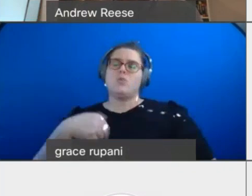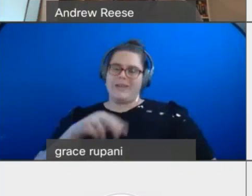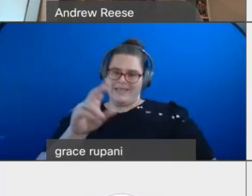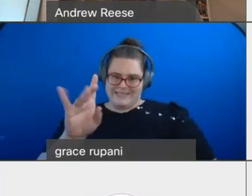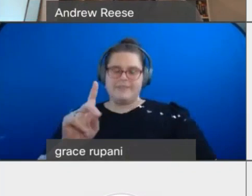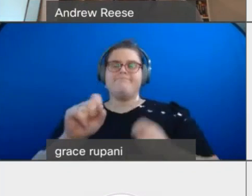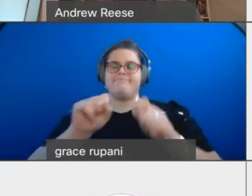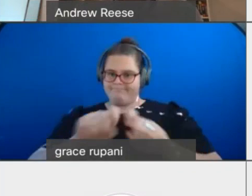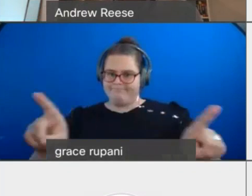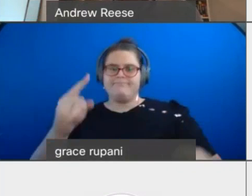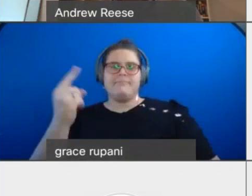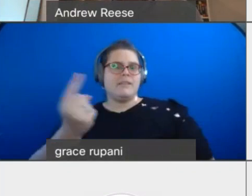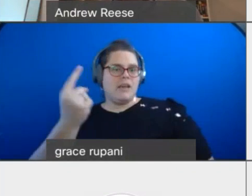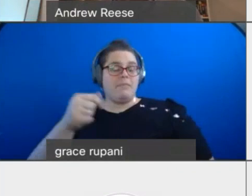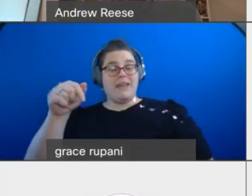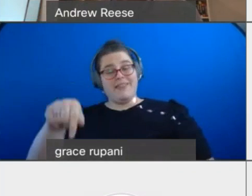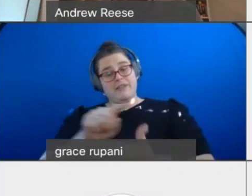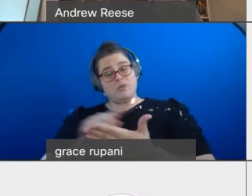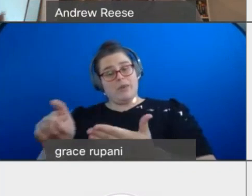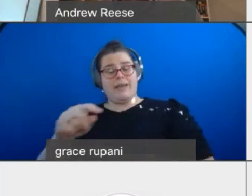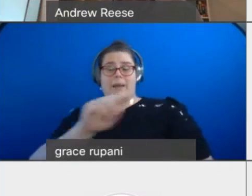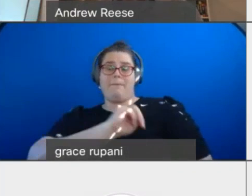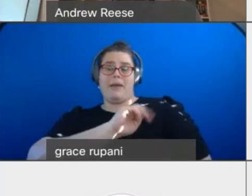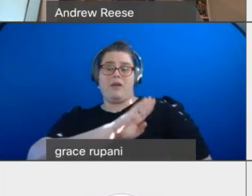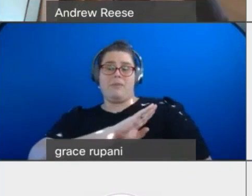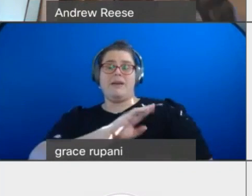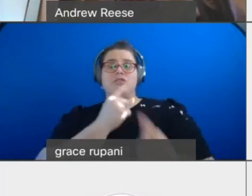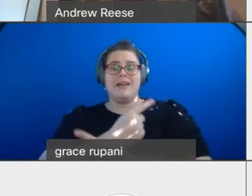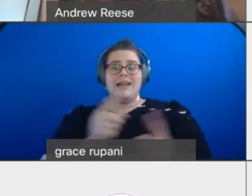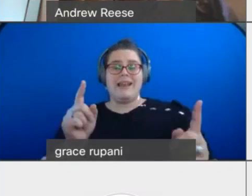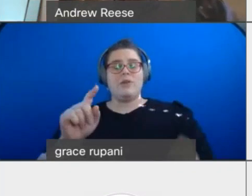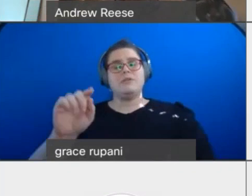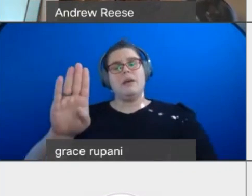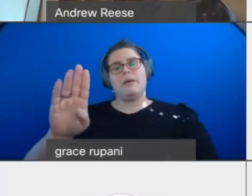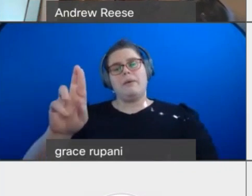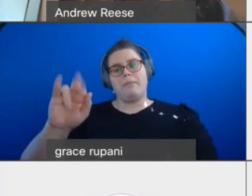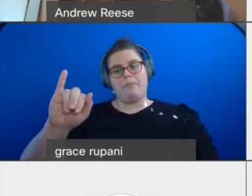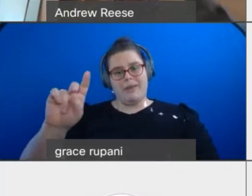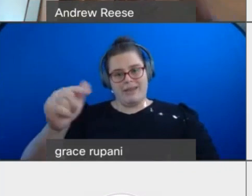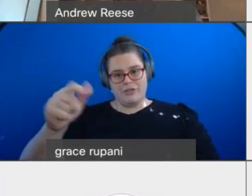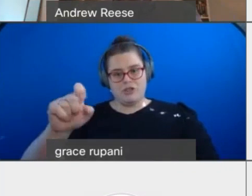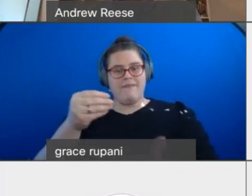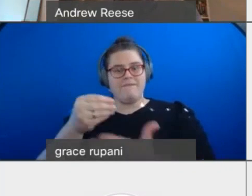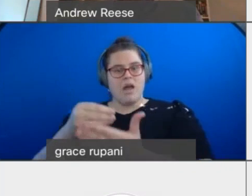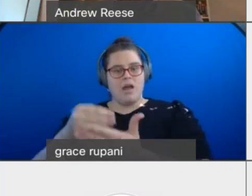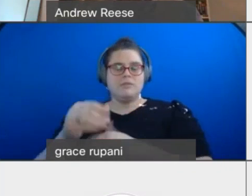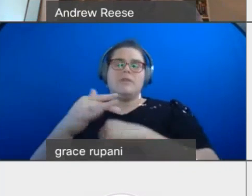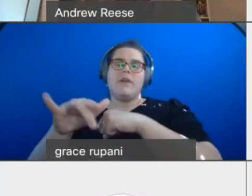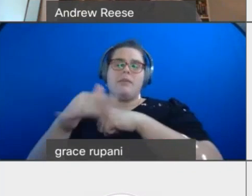week the bridge fund that is available, and we sent something out for